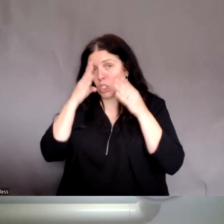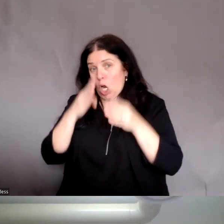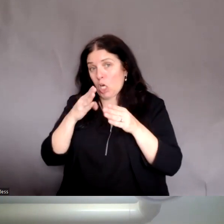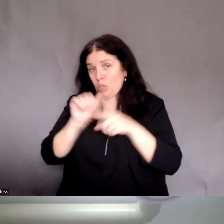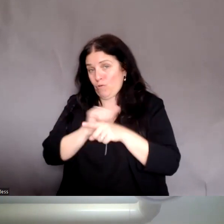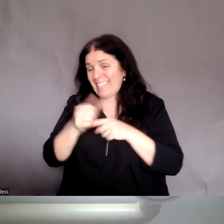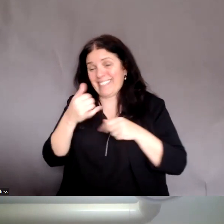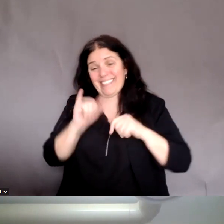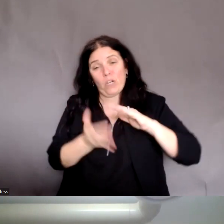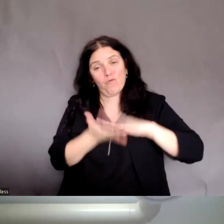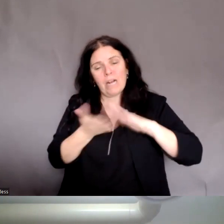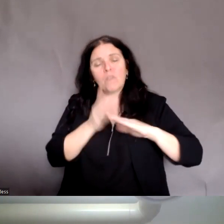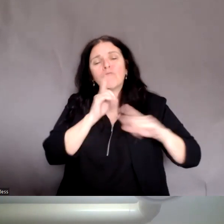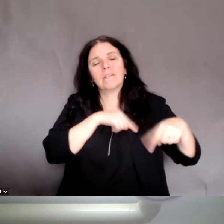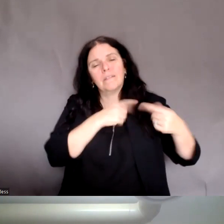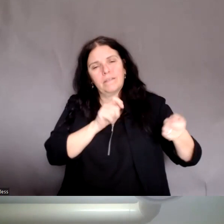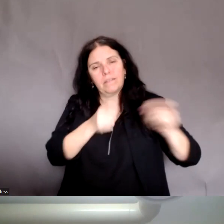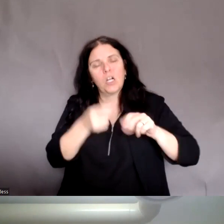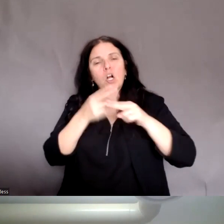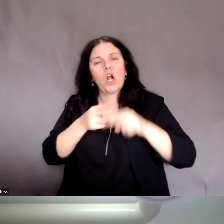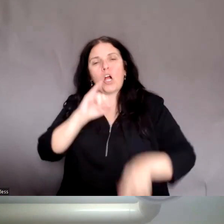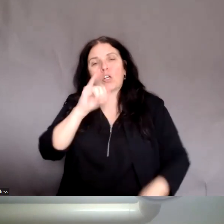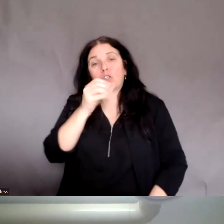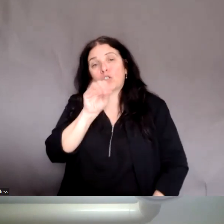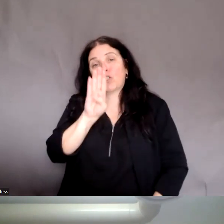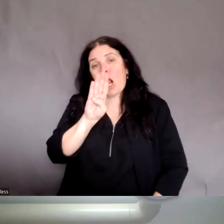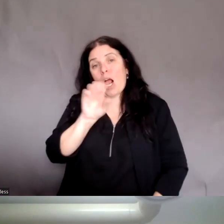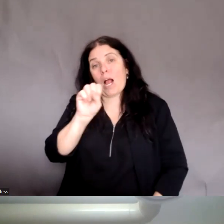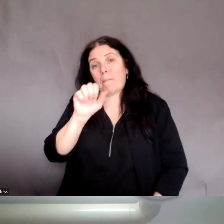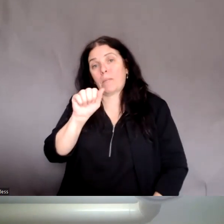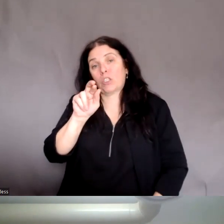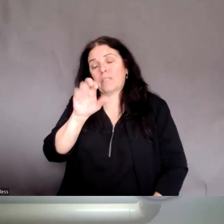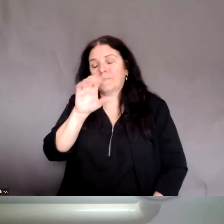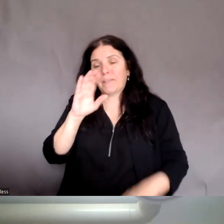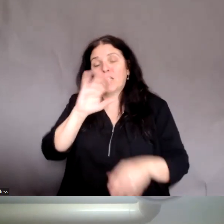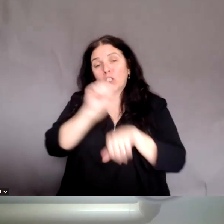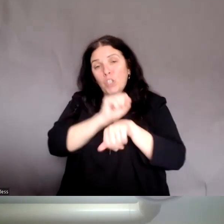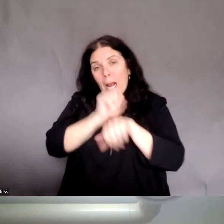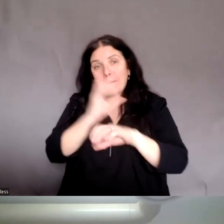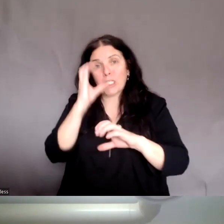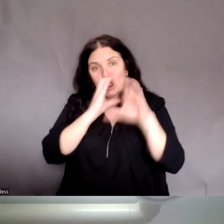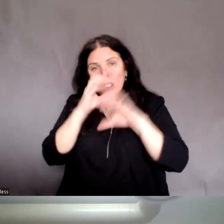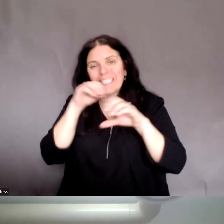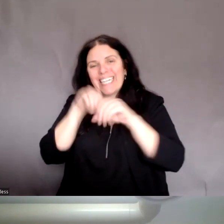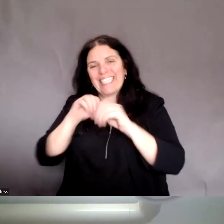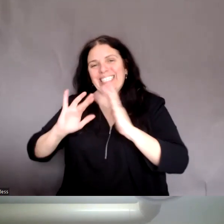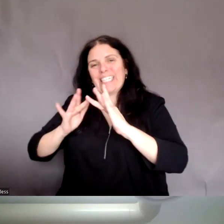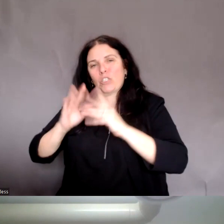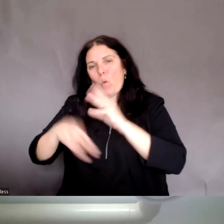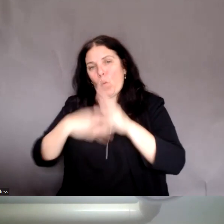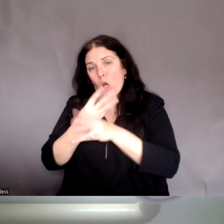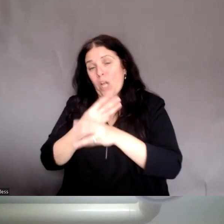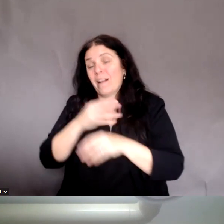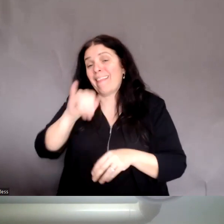it. It's been modified. It's called Job Searching in the Digital World. It was meant as 10 years